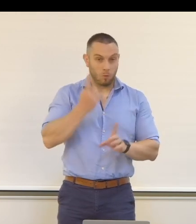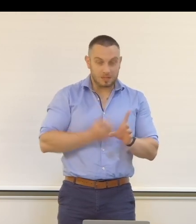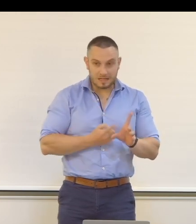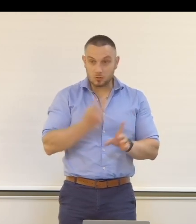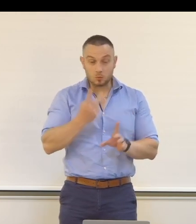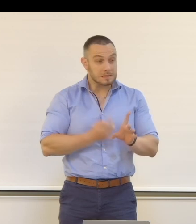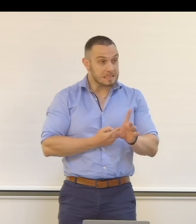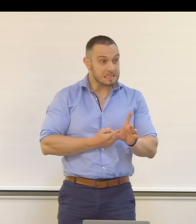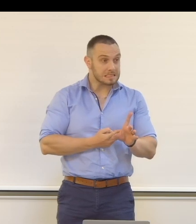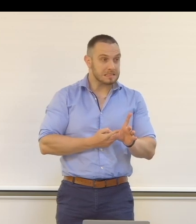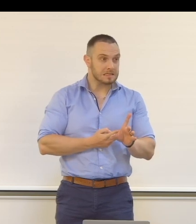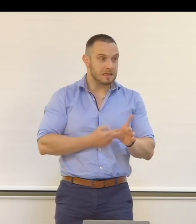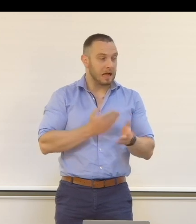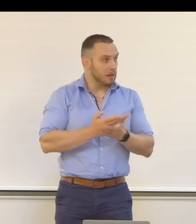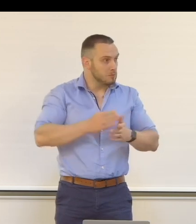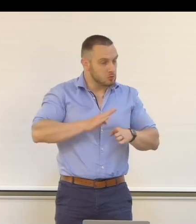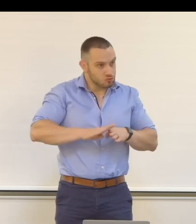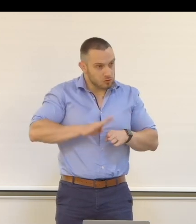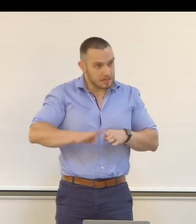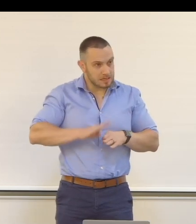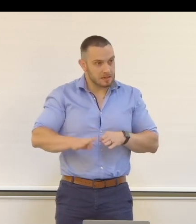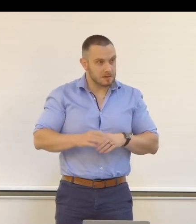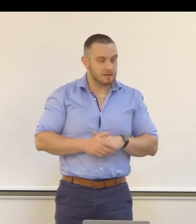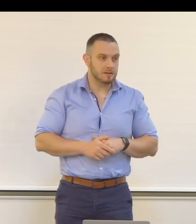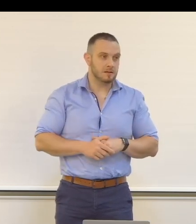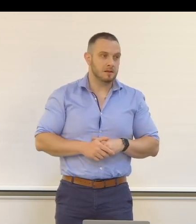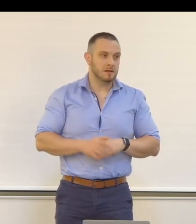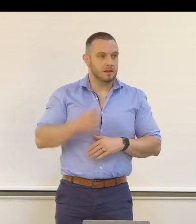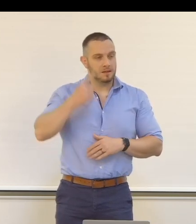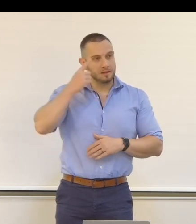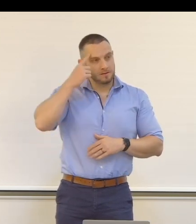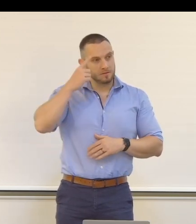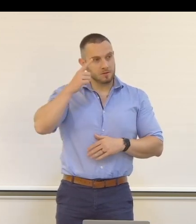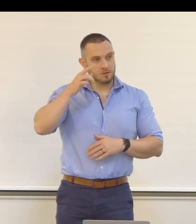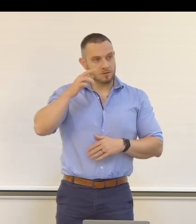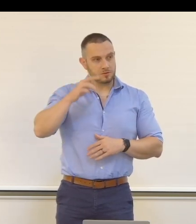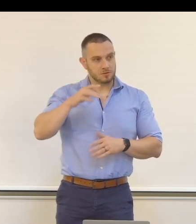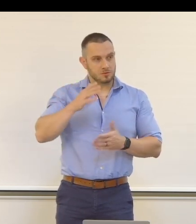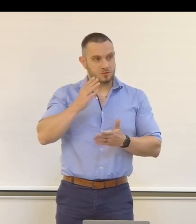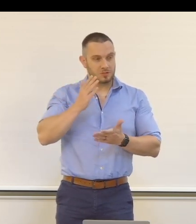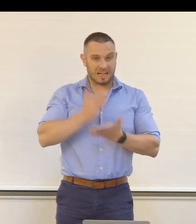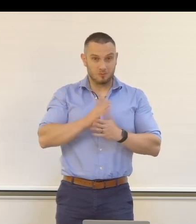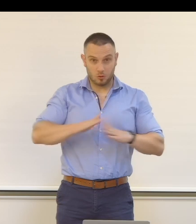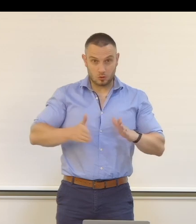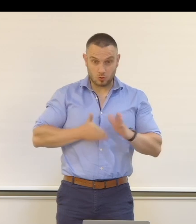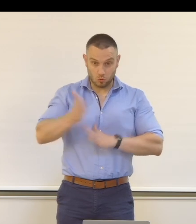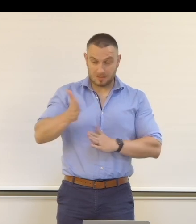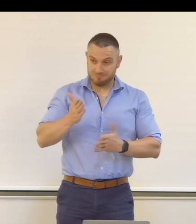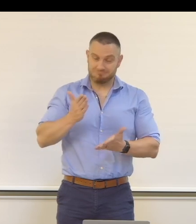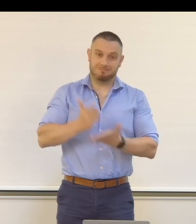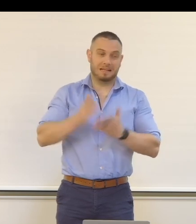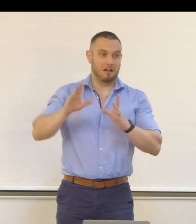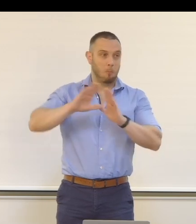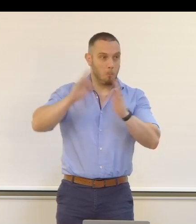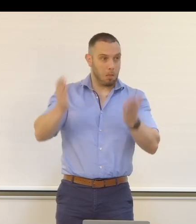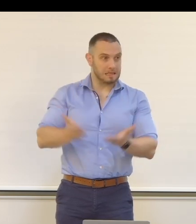2 years, actually, because of the training, free. And thinking you're not even going to the bloody planet, you know? Like, you won't